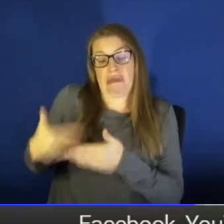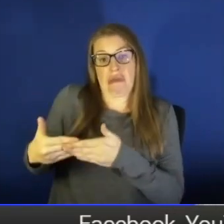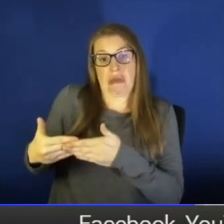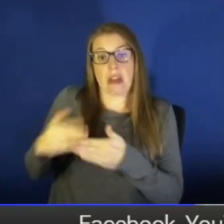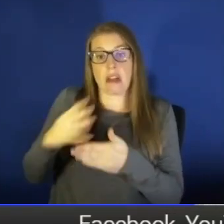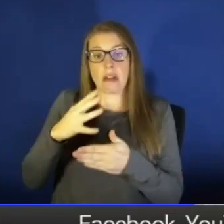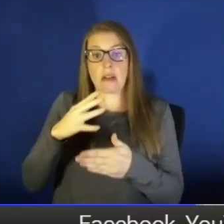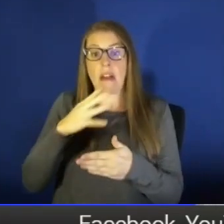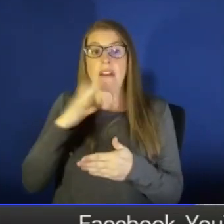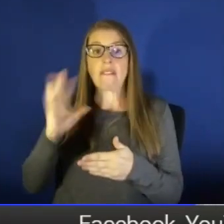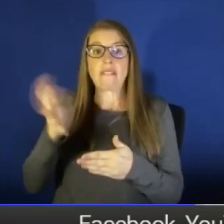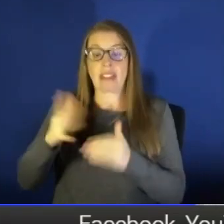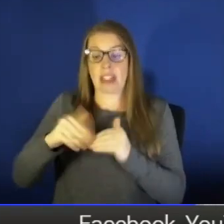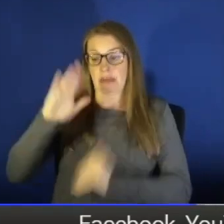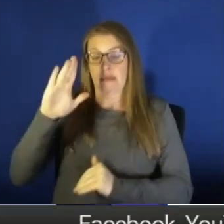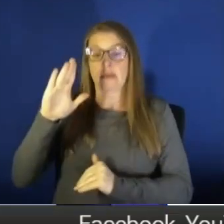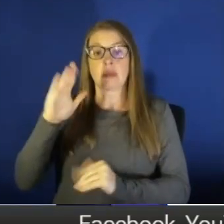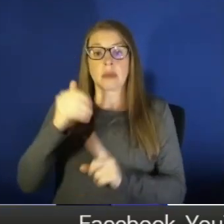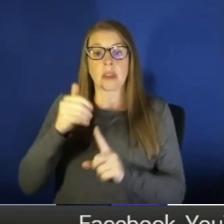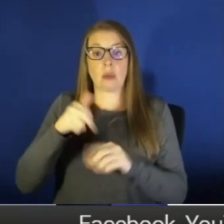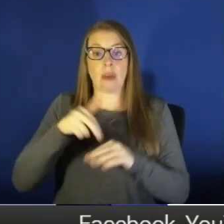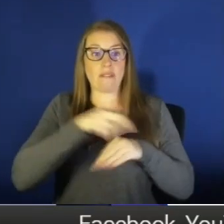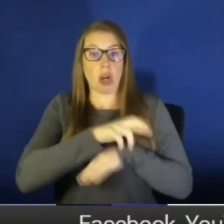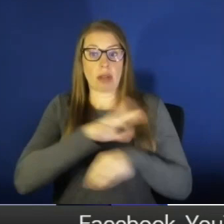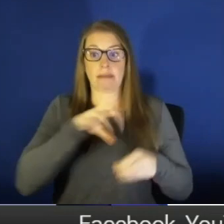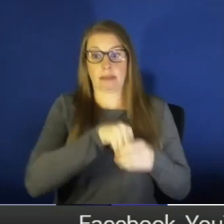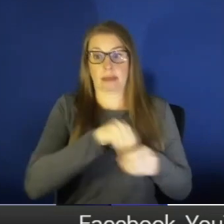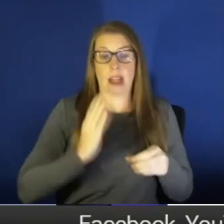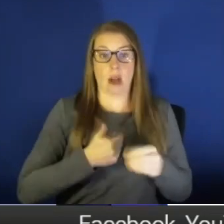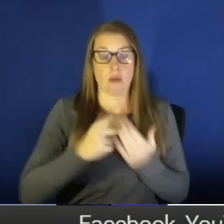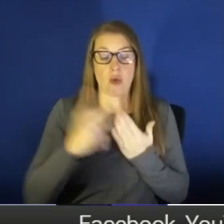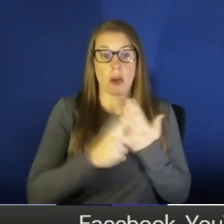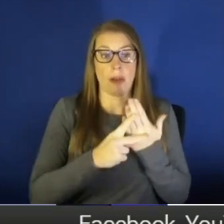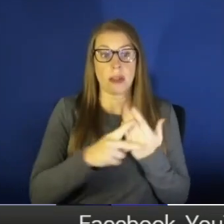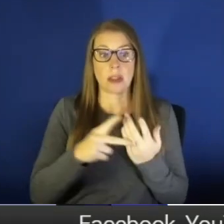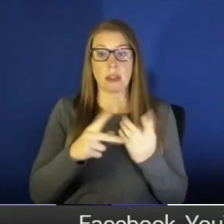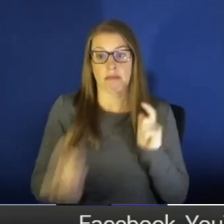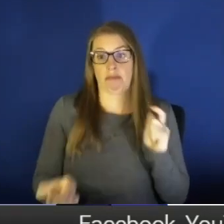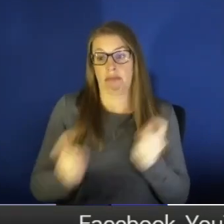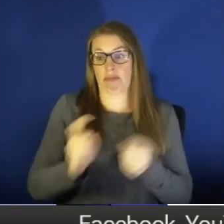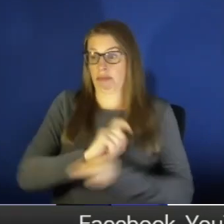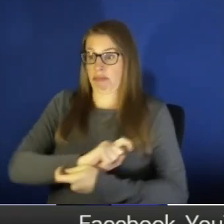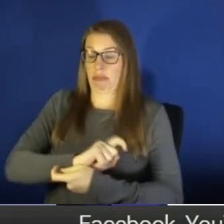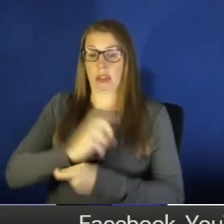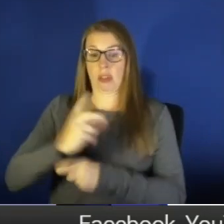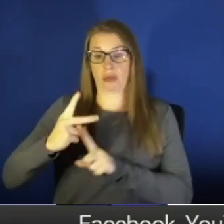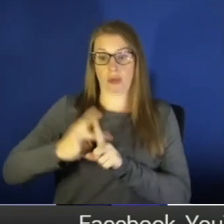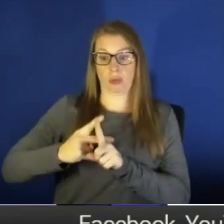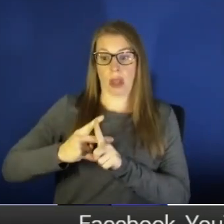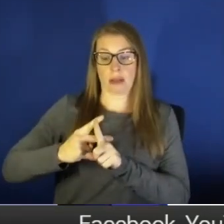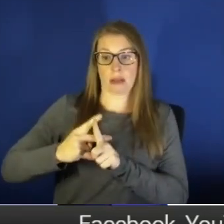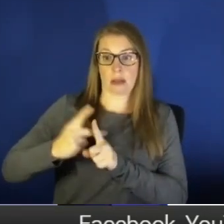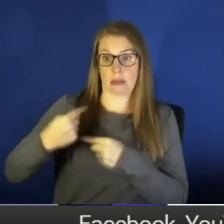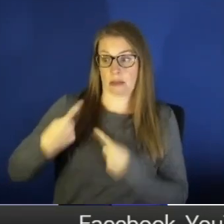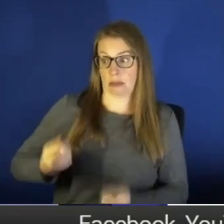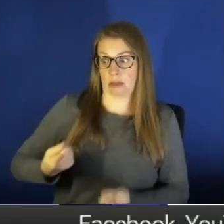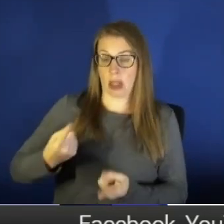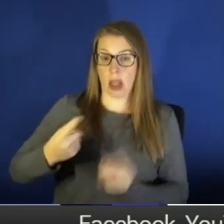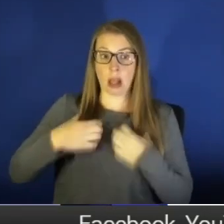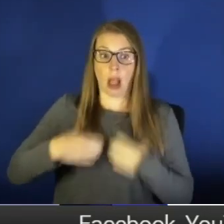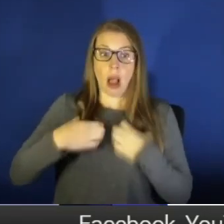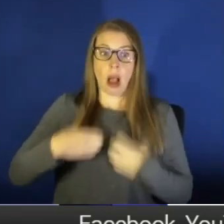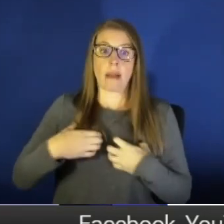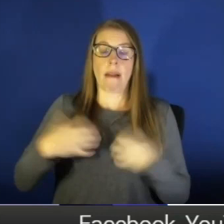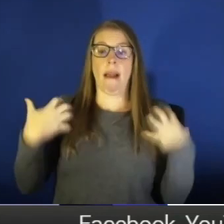referred into our program. You're calling this a paradigm shift, though, that's happened in the last 2 months when it comes to lung health, correct? Explain to people what that is. This